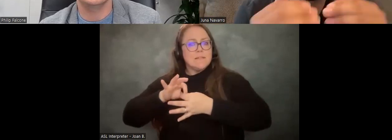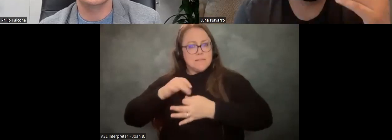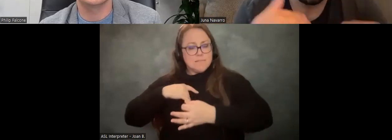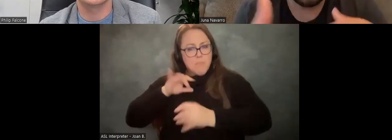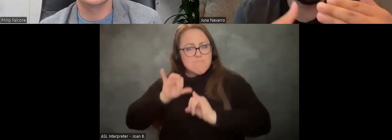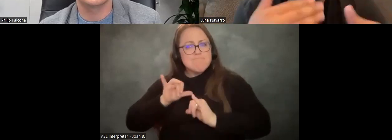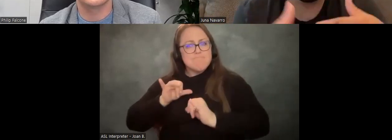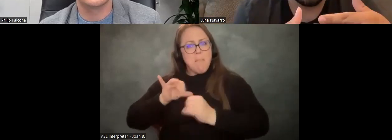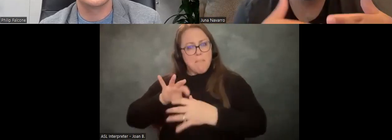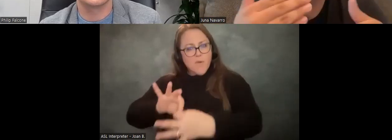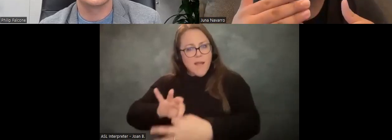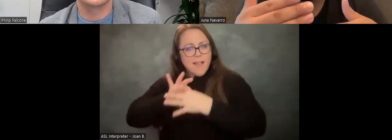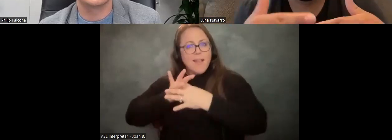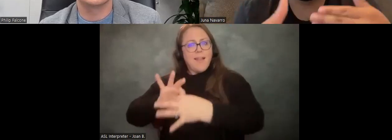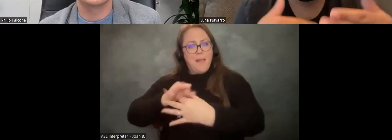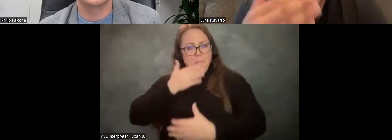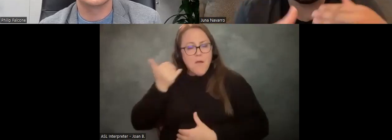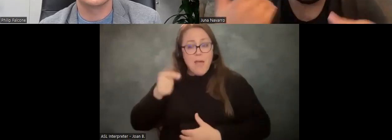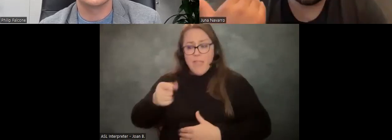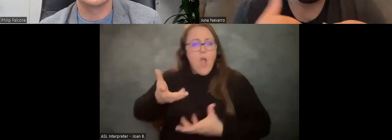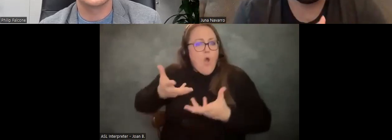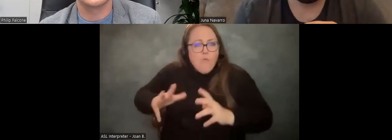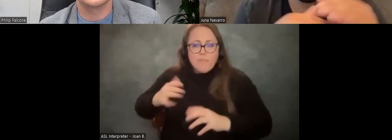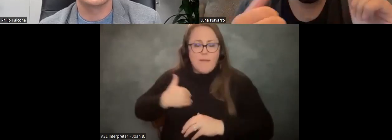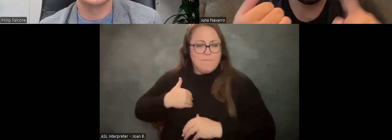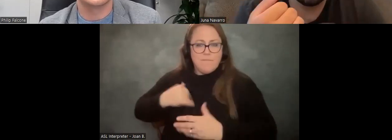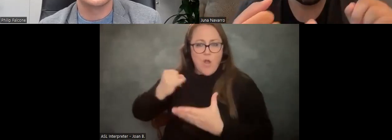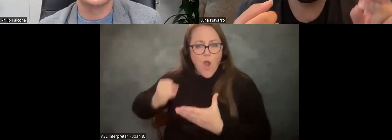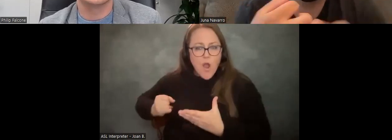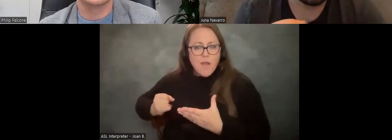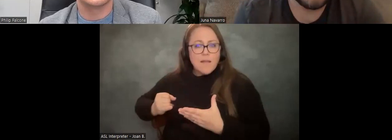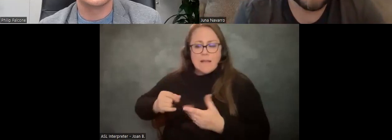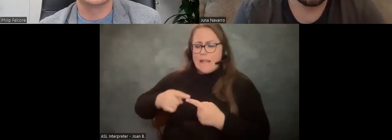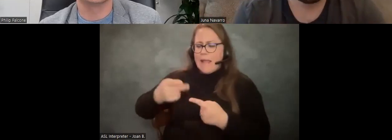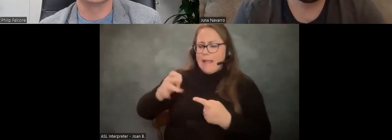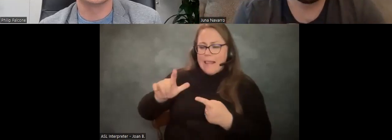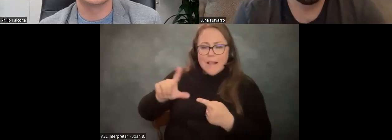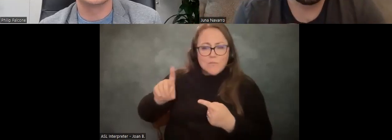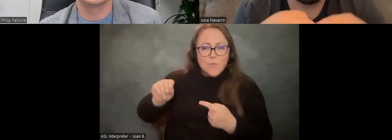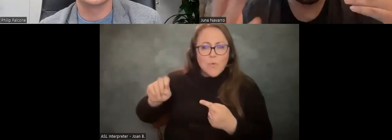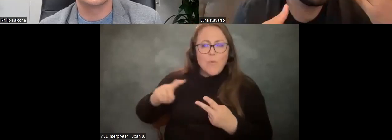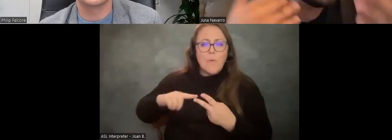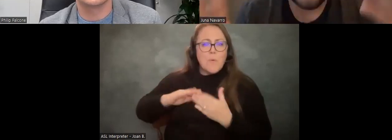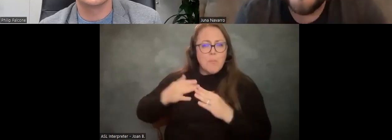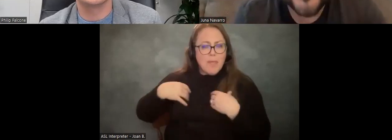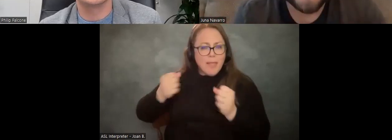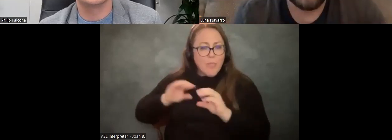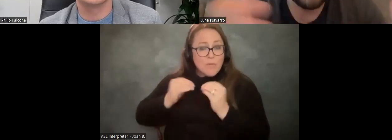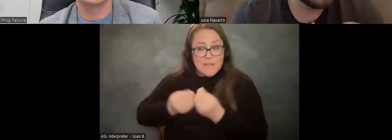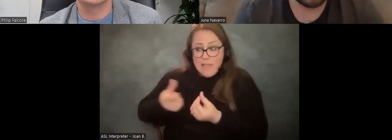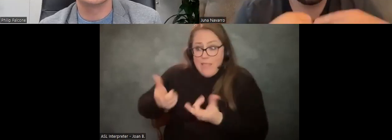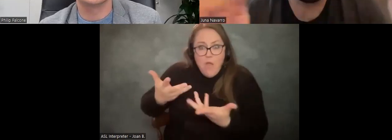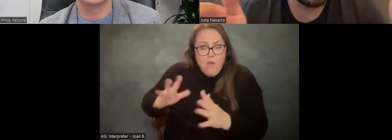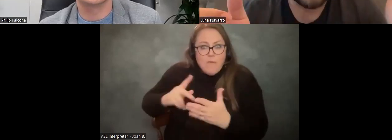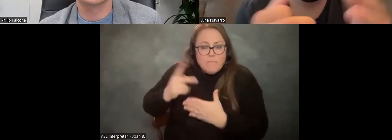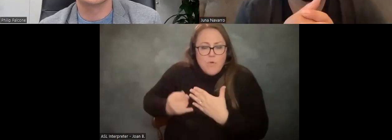locally that were already doing murals within the Eastside community through Heal Zone, Riverside Community Health Foundation. And they were already started a program